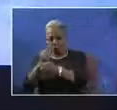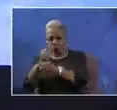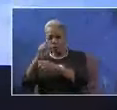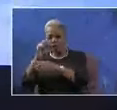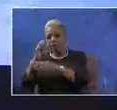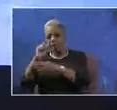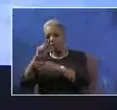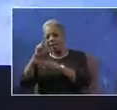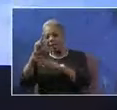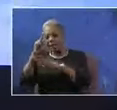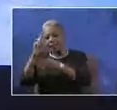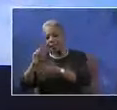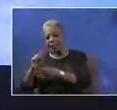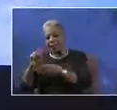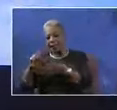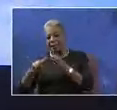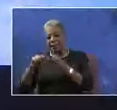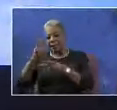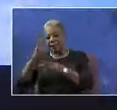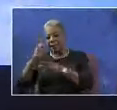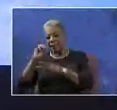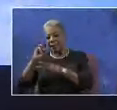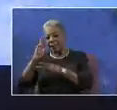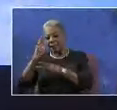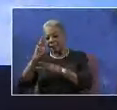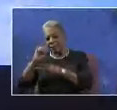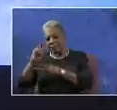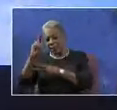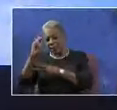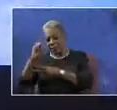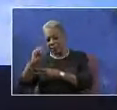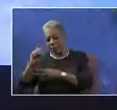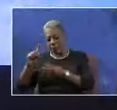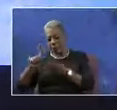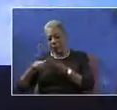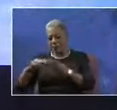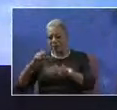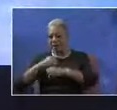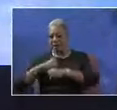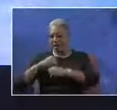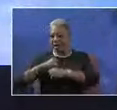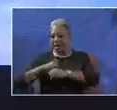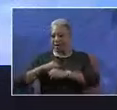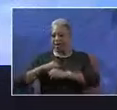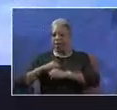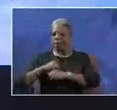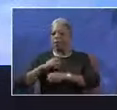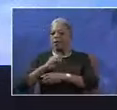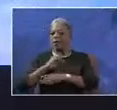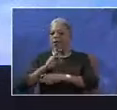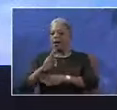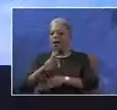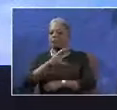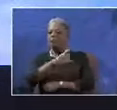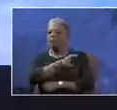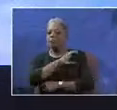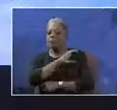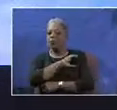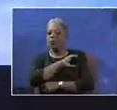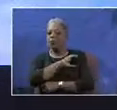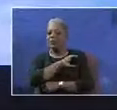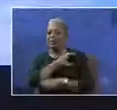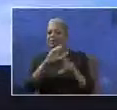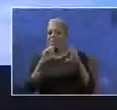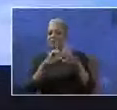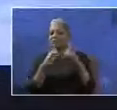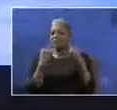in bombers and some trust in the militarization of the police department. That's what we delight in